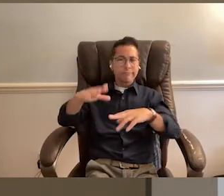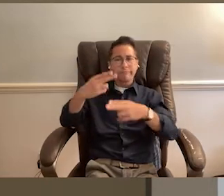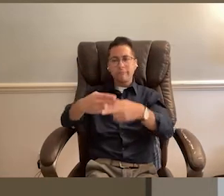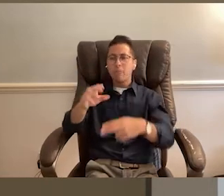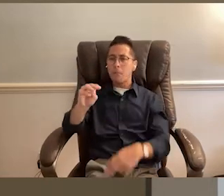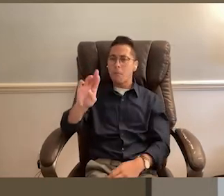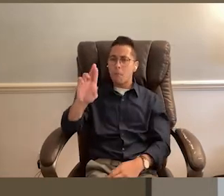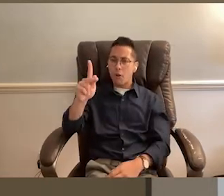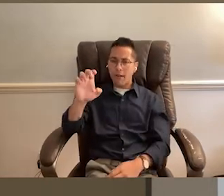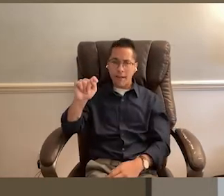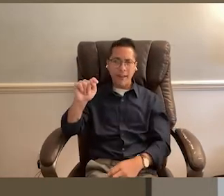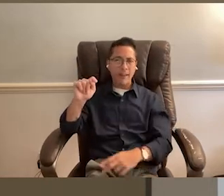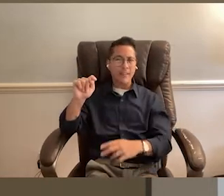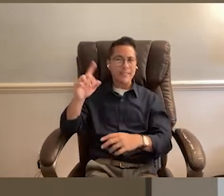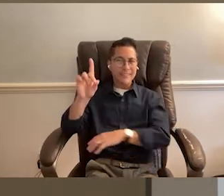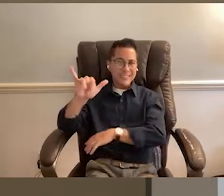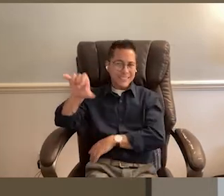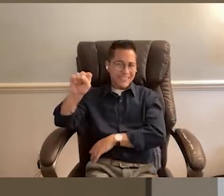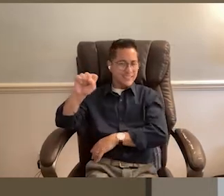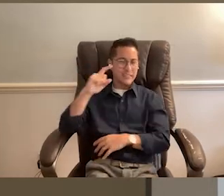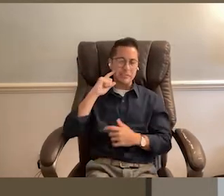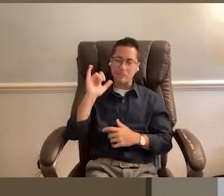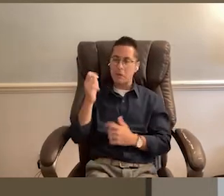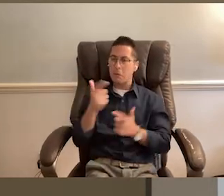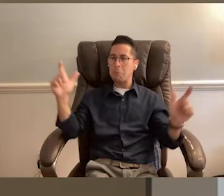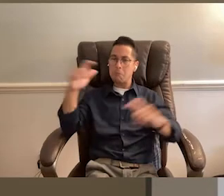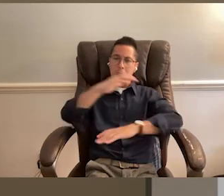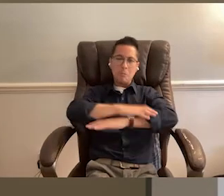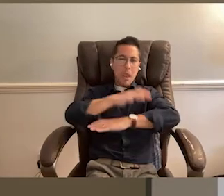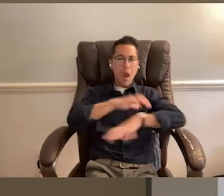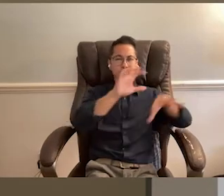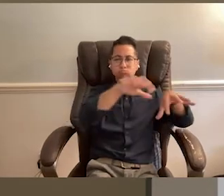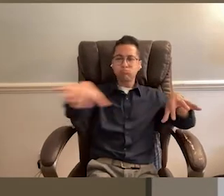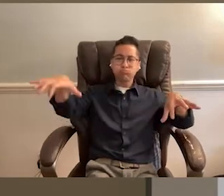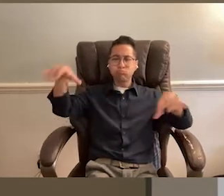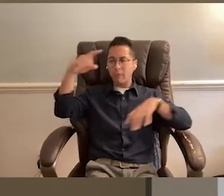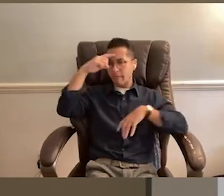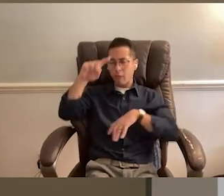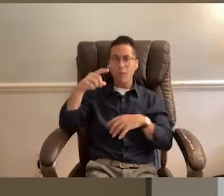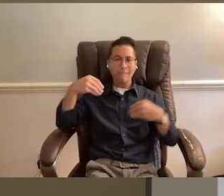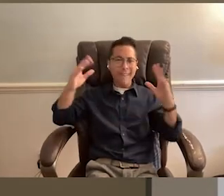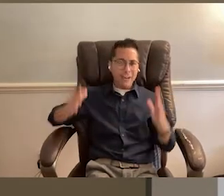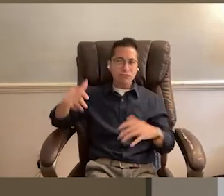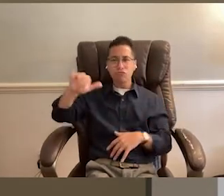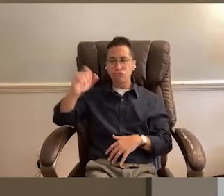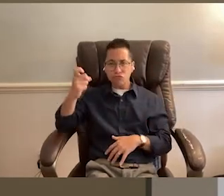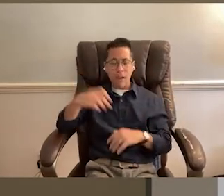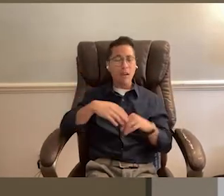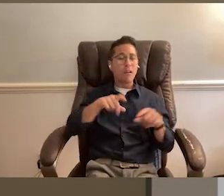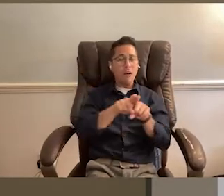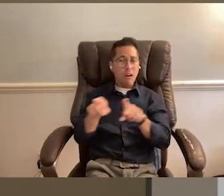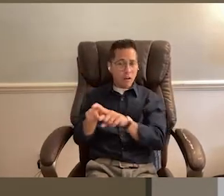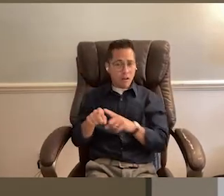And then we do have an employment specialist full-time in our office who continues to support that employment or that internship while they are in